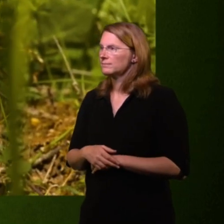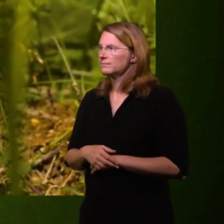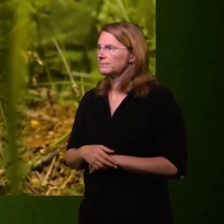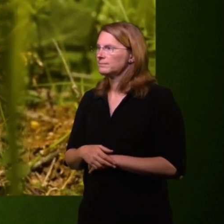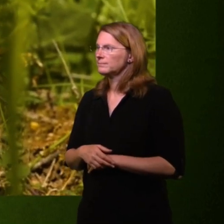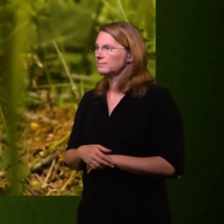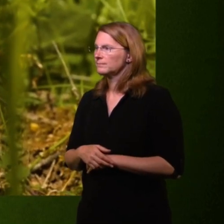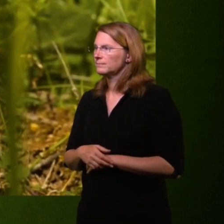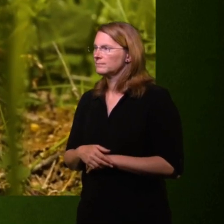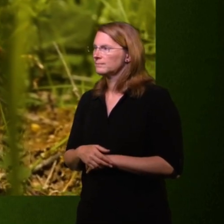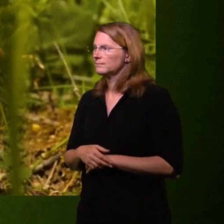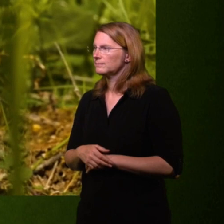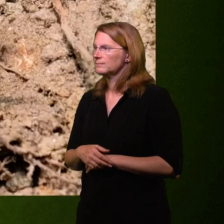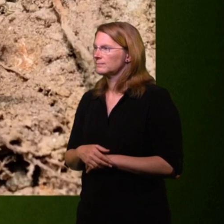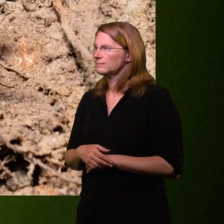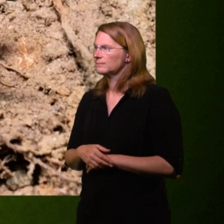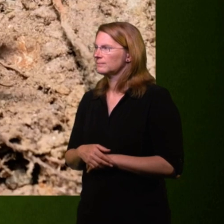intruder.